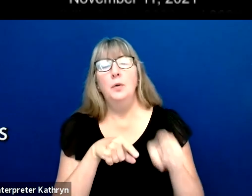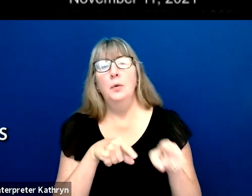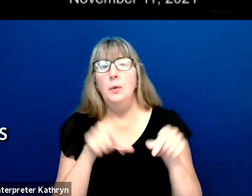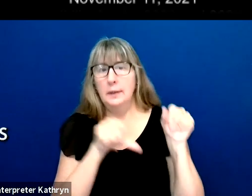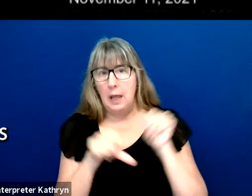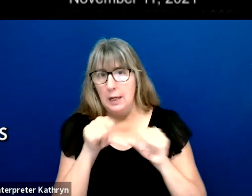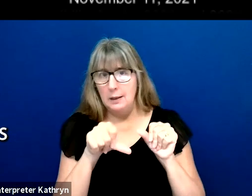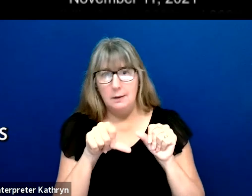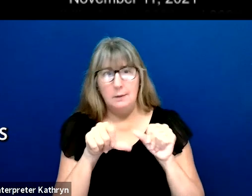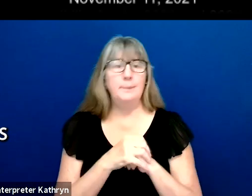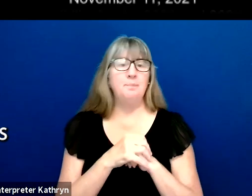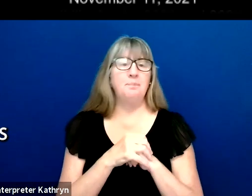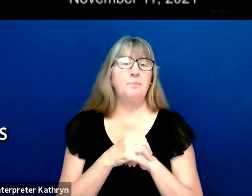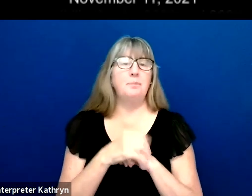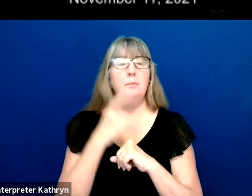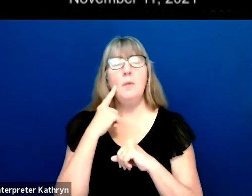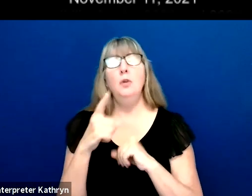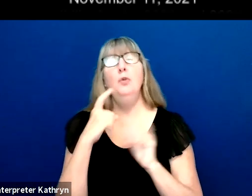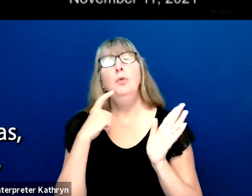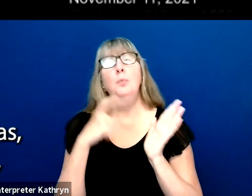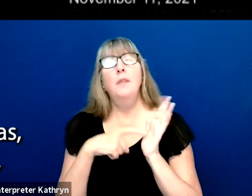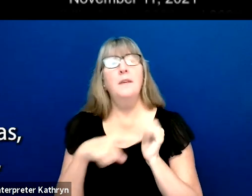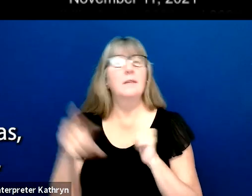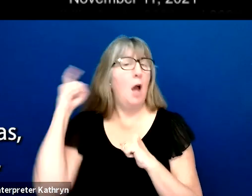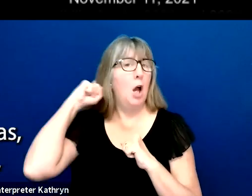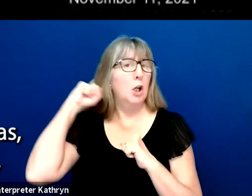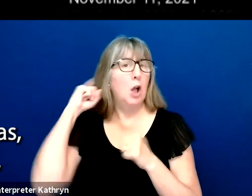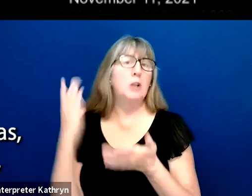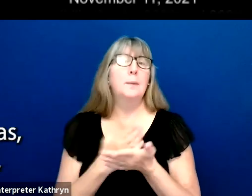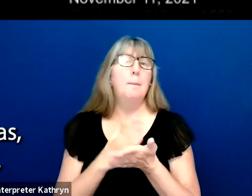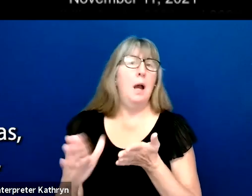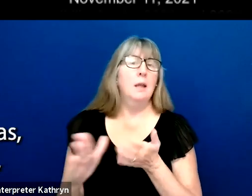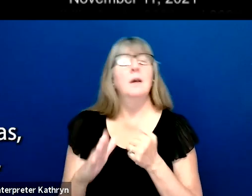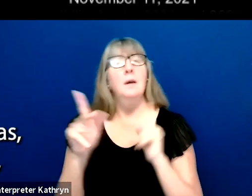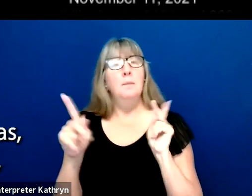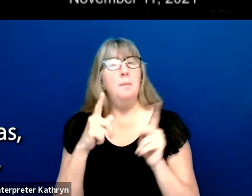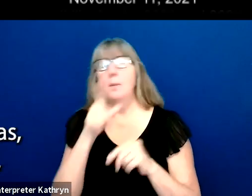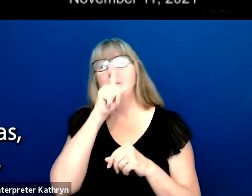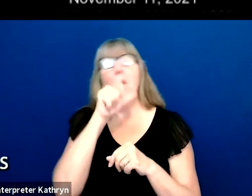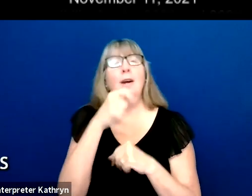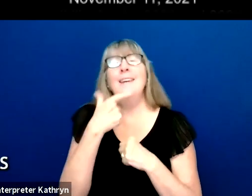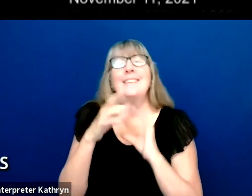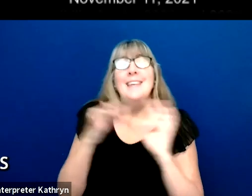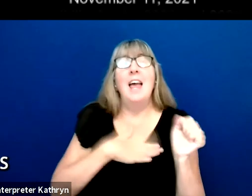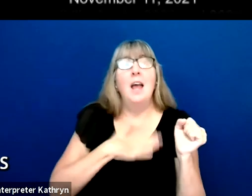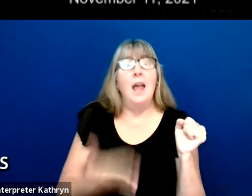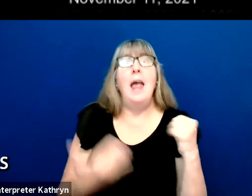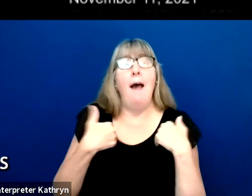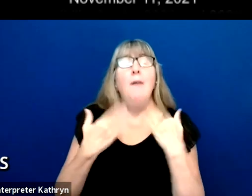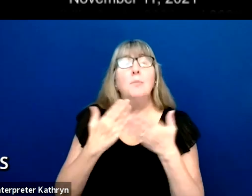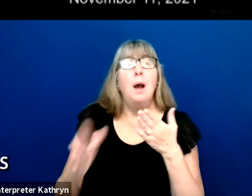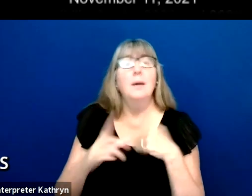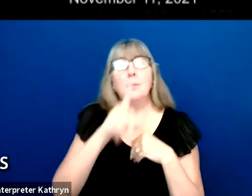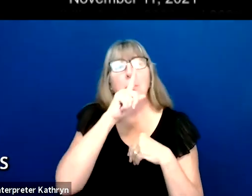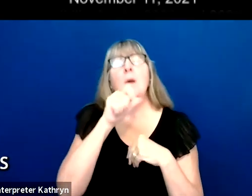so really to spot this unconscious bias, people aren't going to say they have a bias. You're not going to hear it from them, but you are going to see